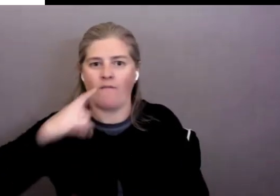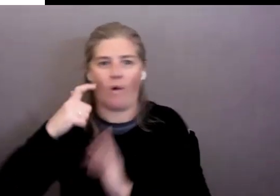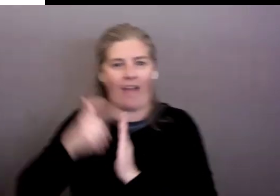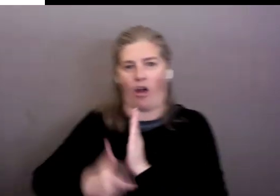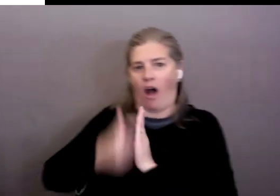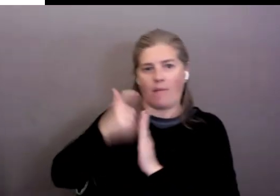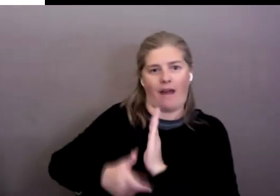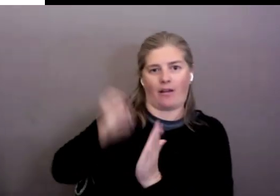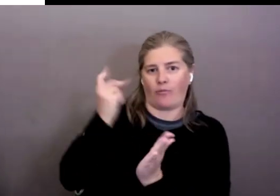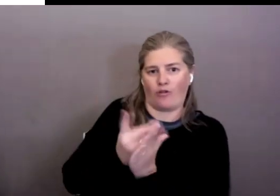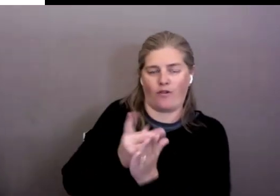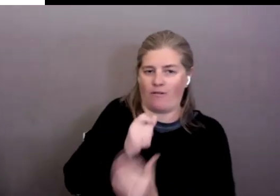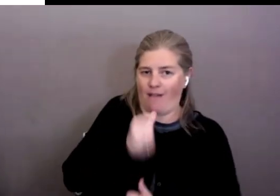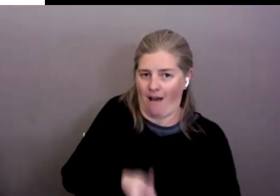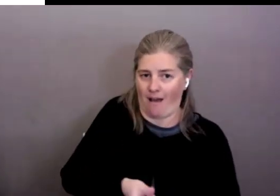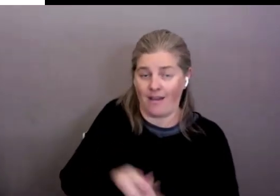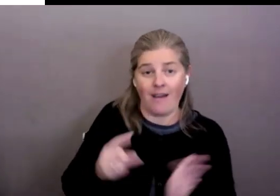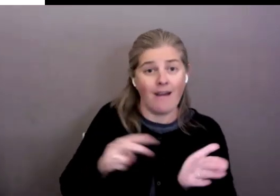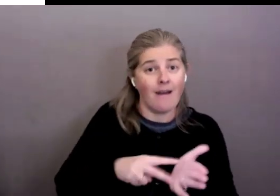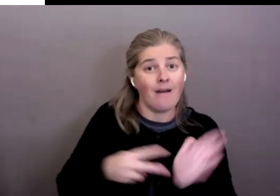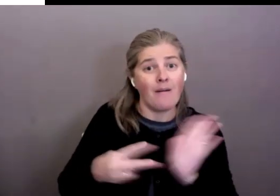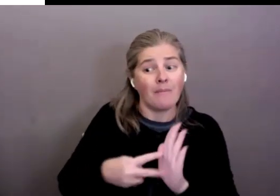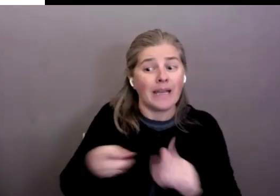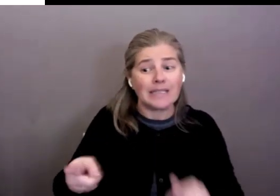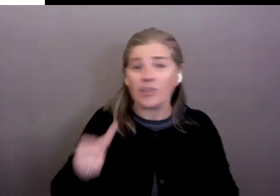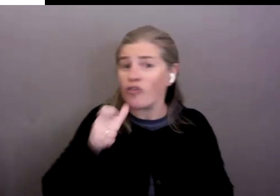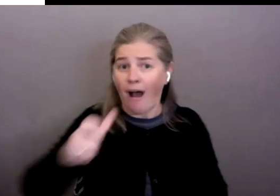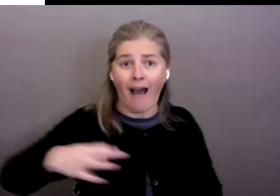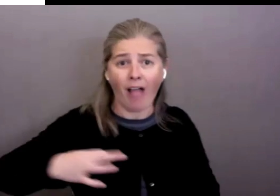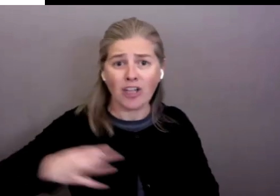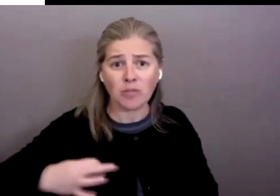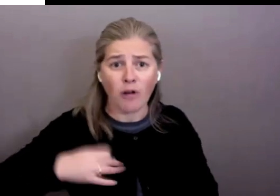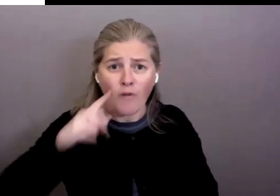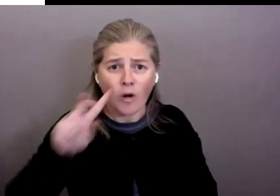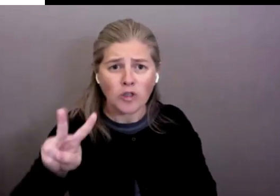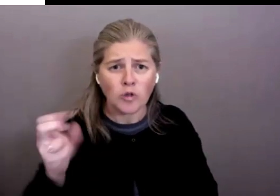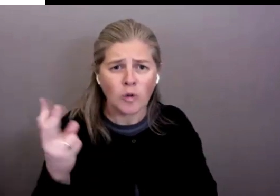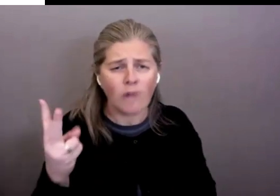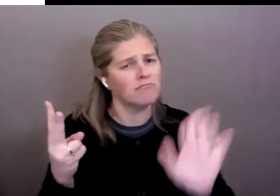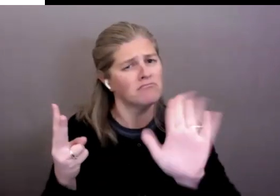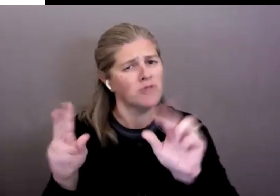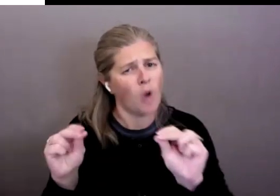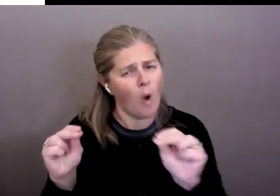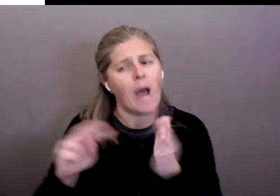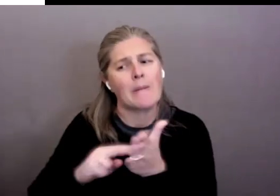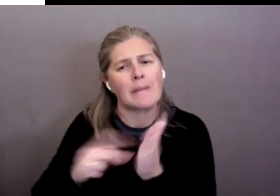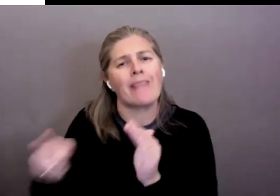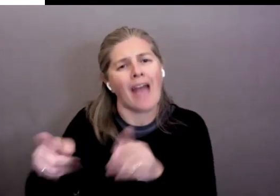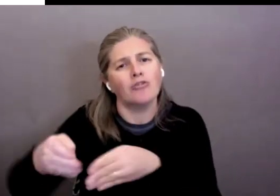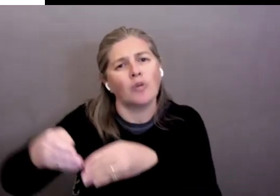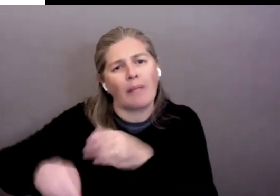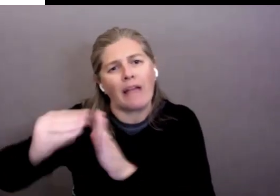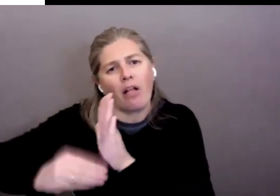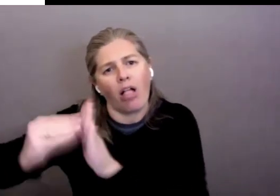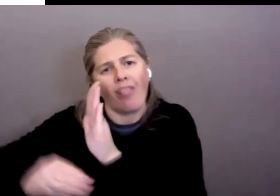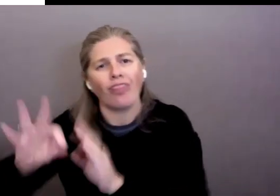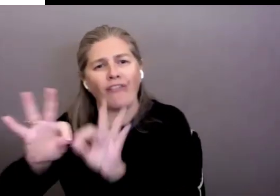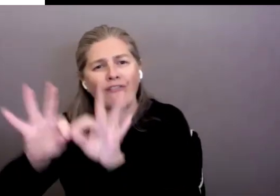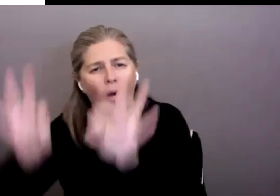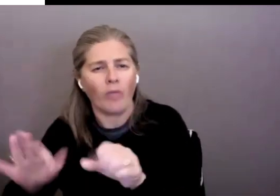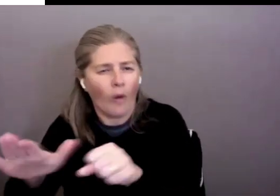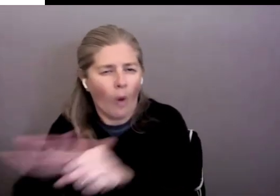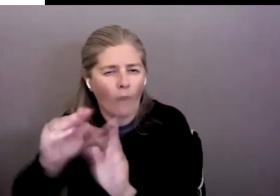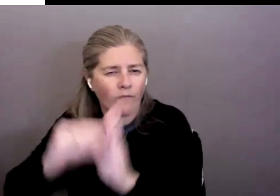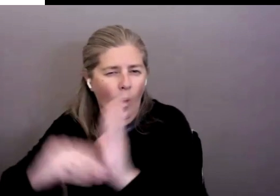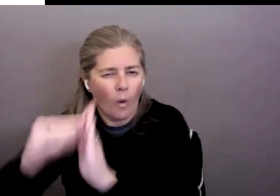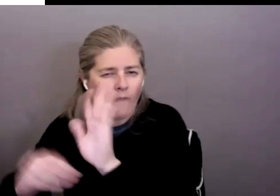agreements. This does not mean that they are not eligible for 212 agreements. It means that they have to complete the form, the entire form for